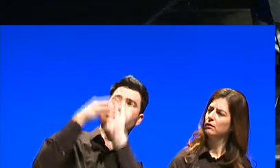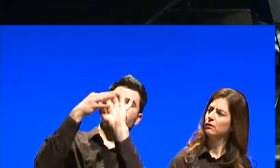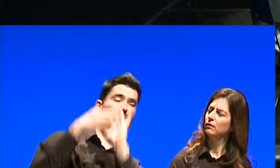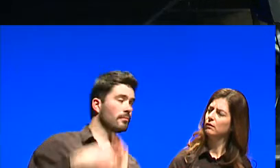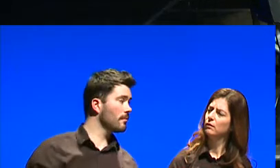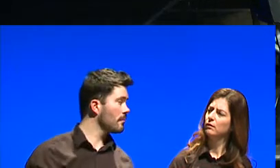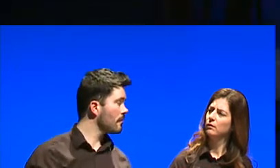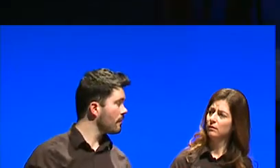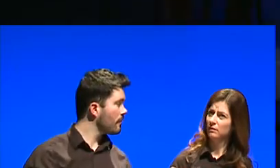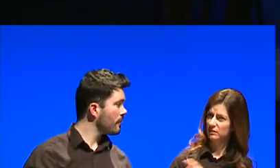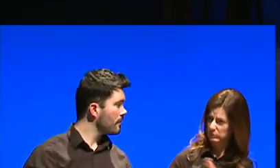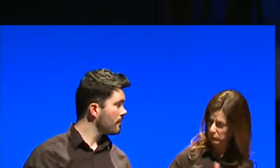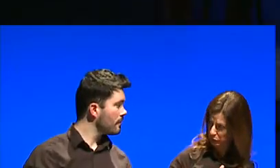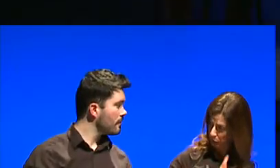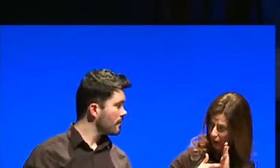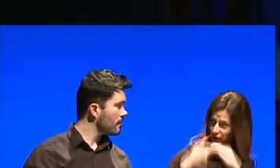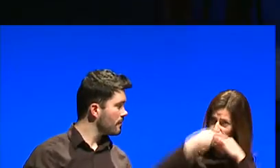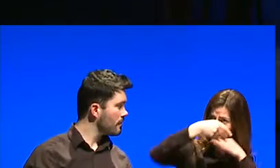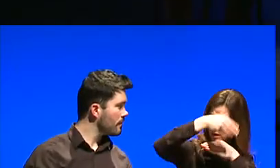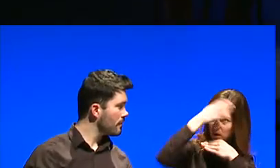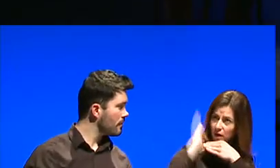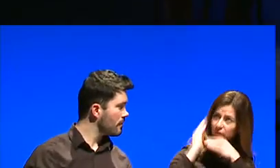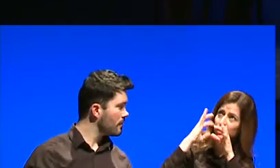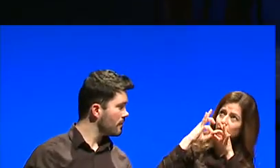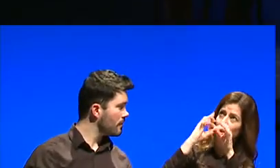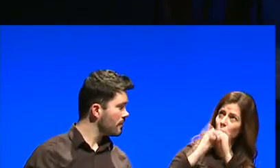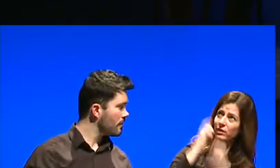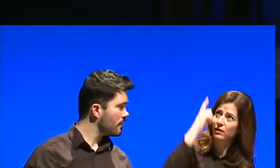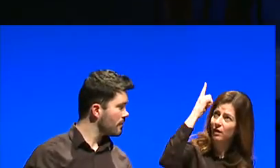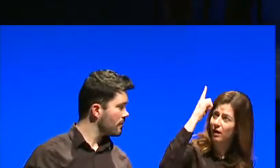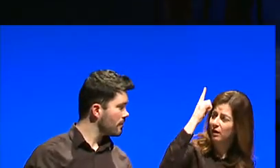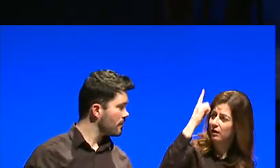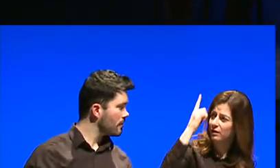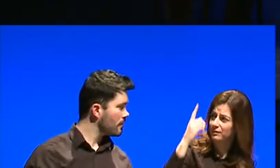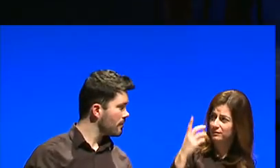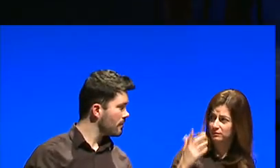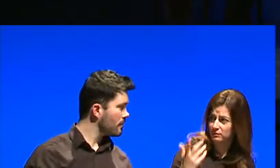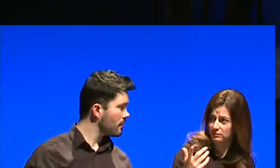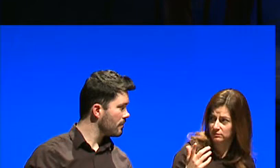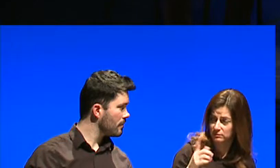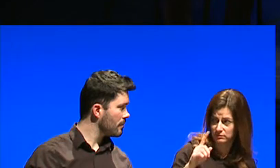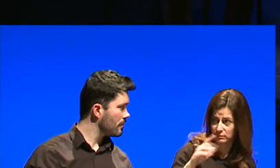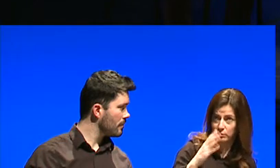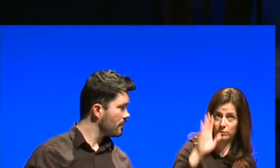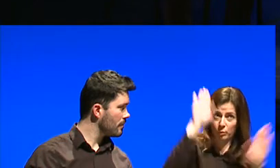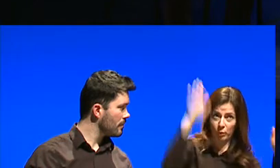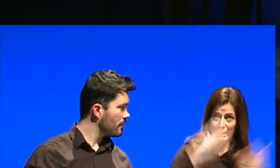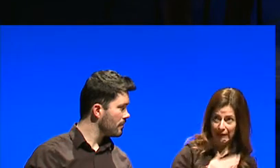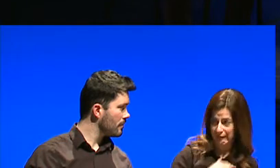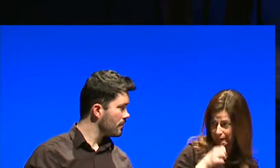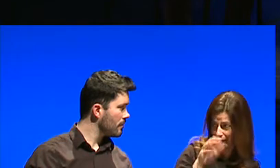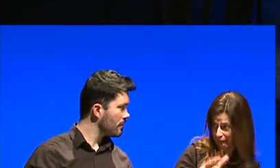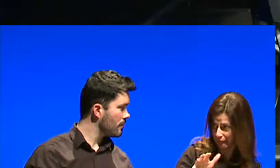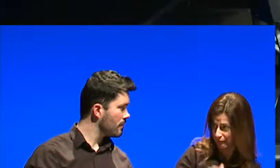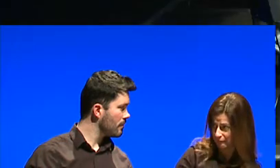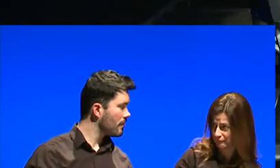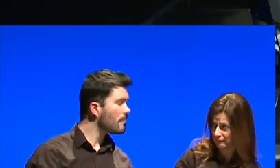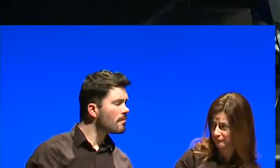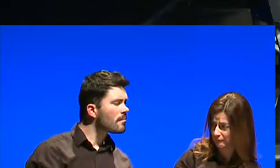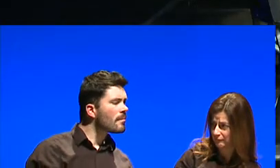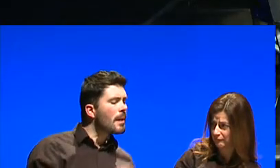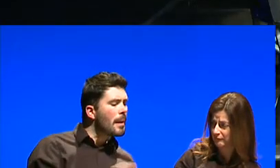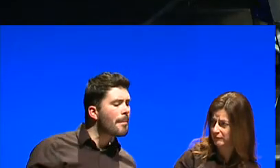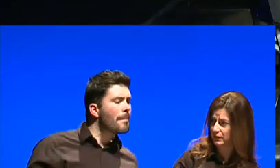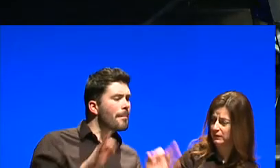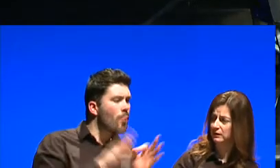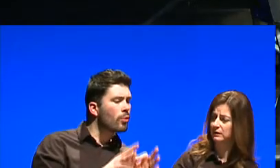you have to cover to have a relationship with God? Can't you just, you know, pray? I need this because it